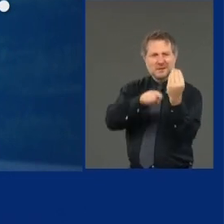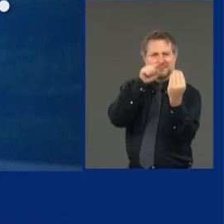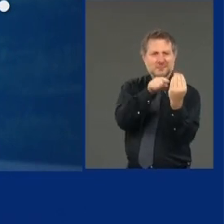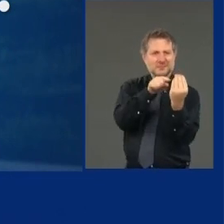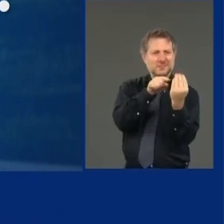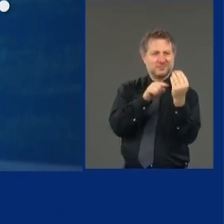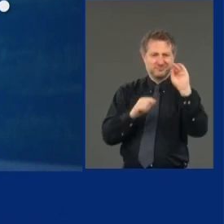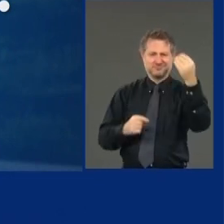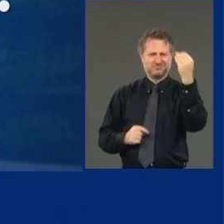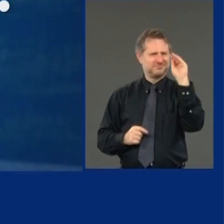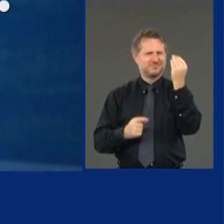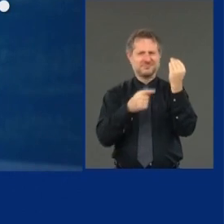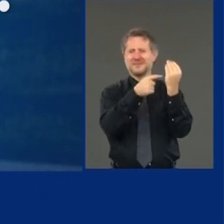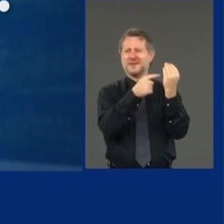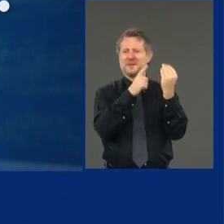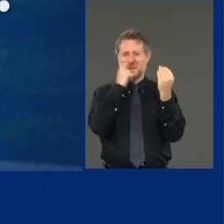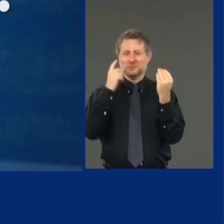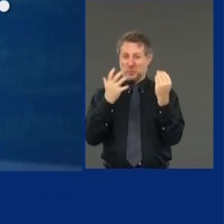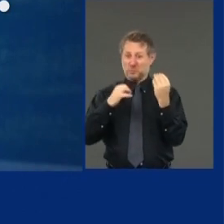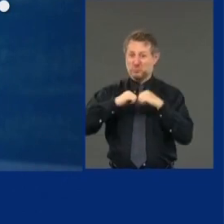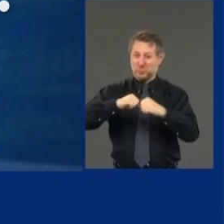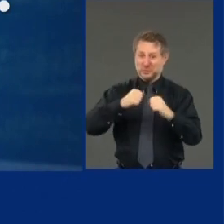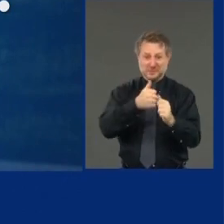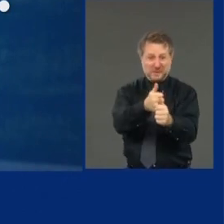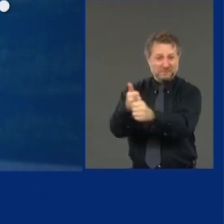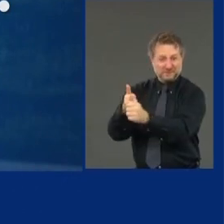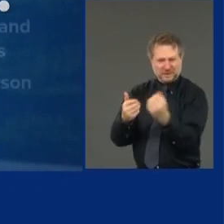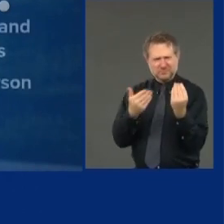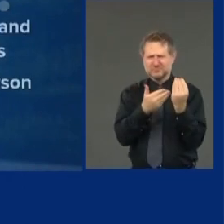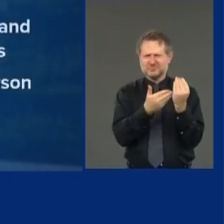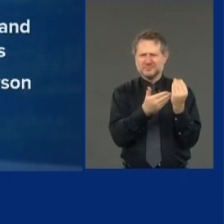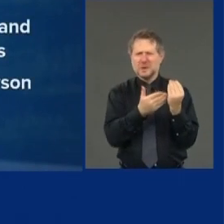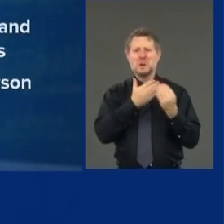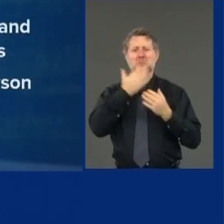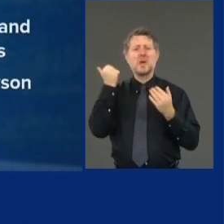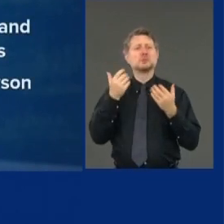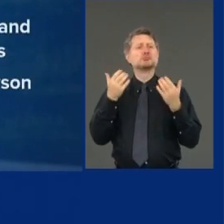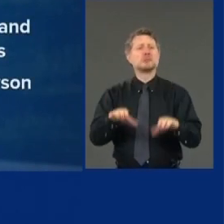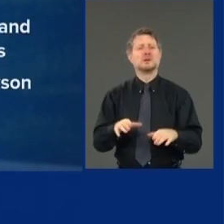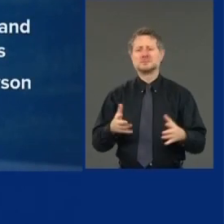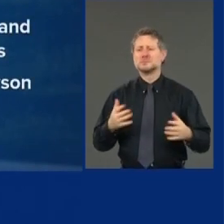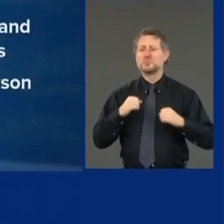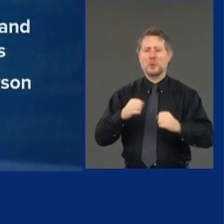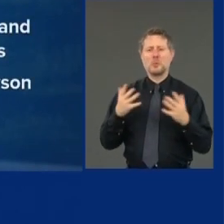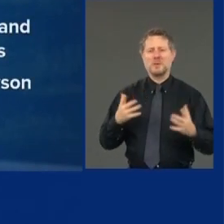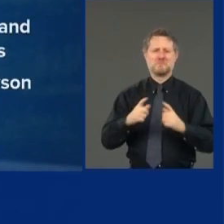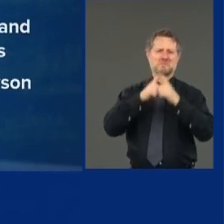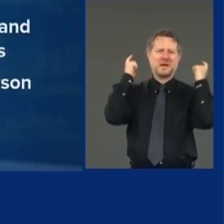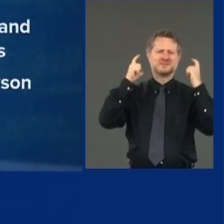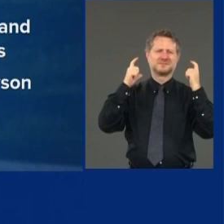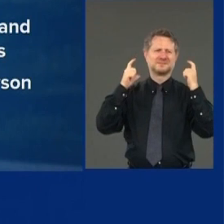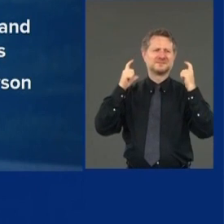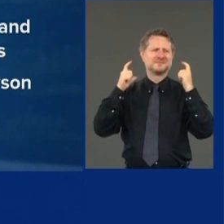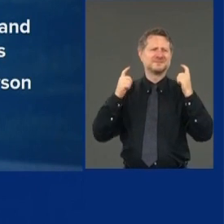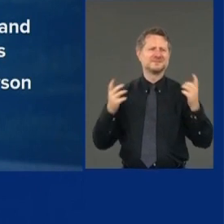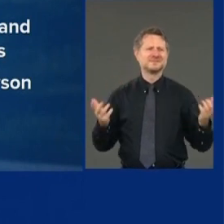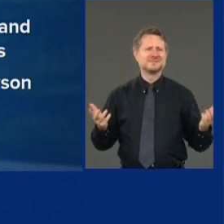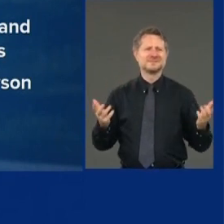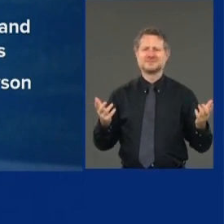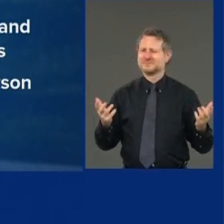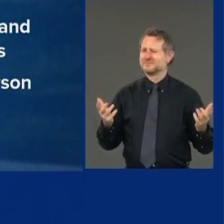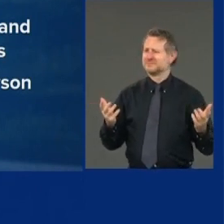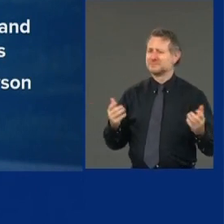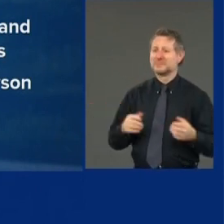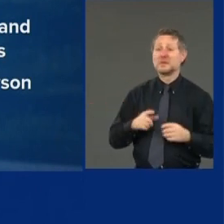of yourself? You want to greatly increase your odds? Wear the mask. By the way, I'm not just asking you,